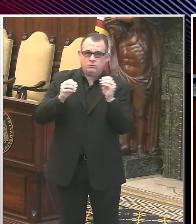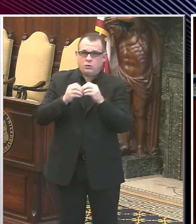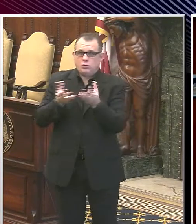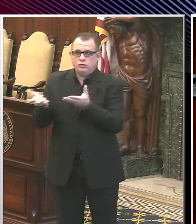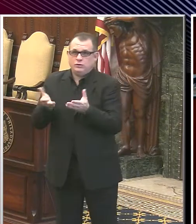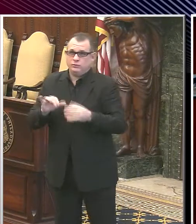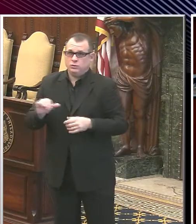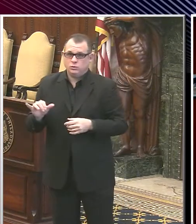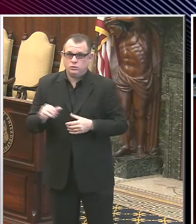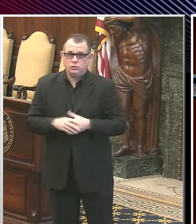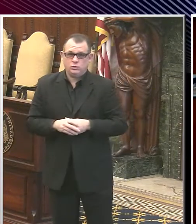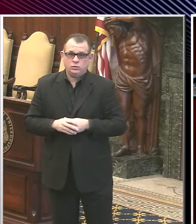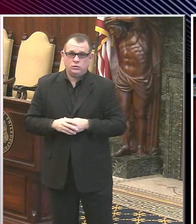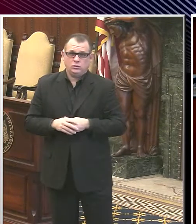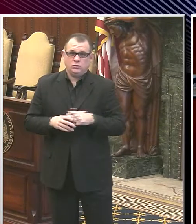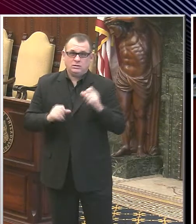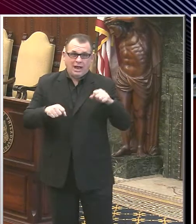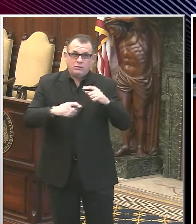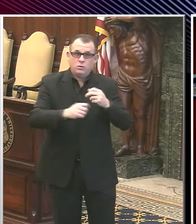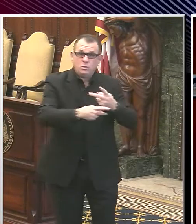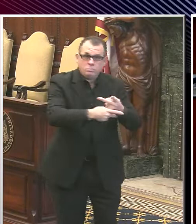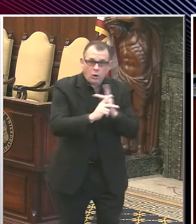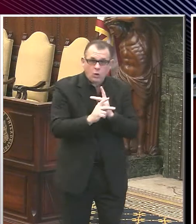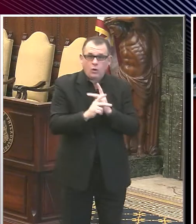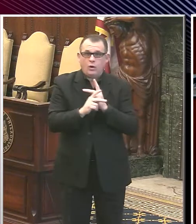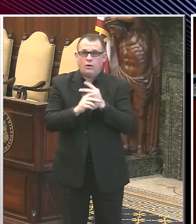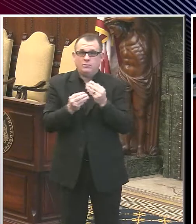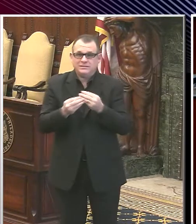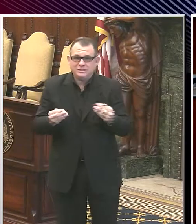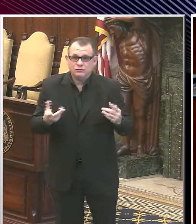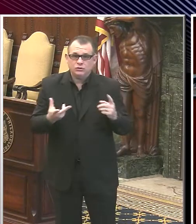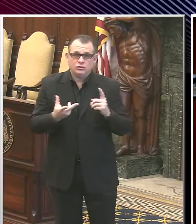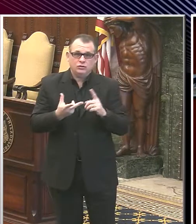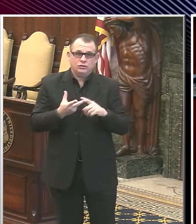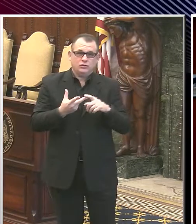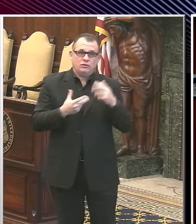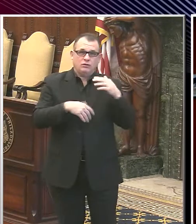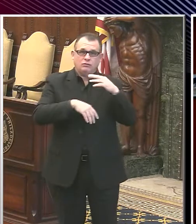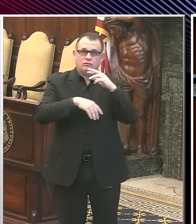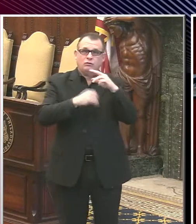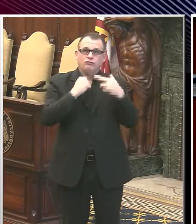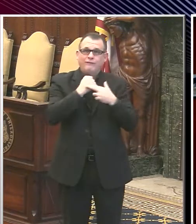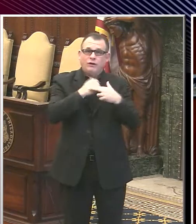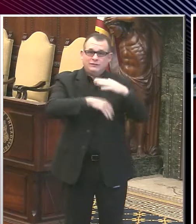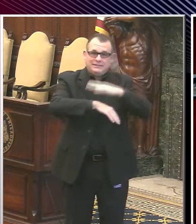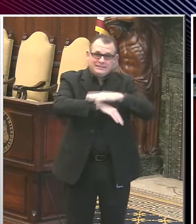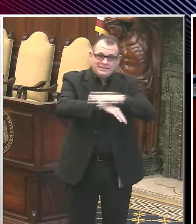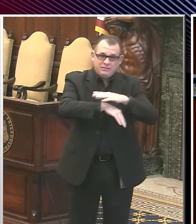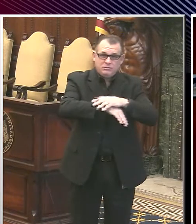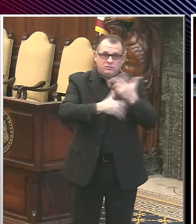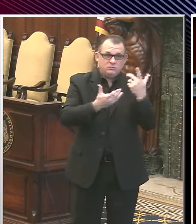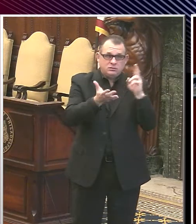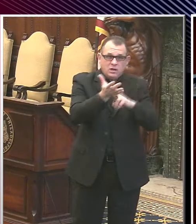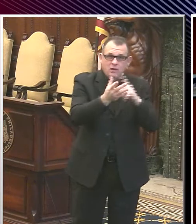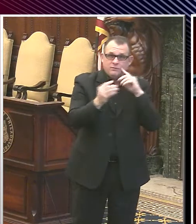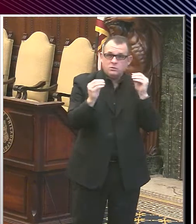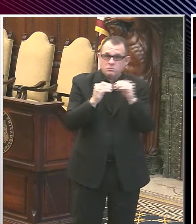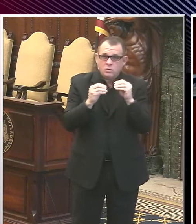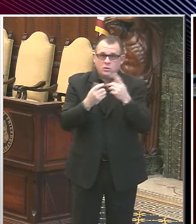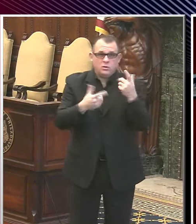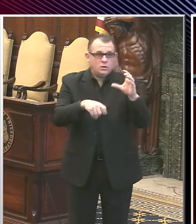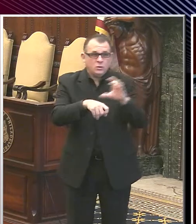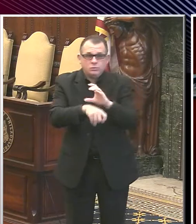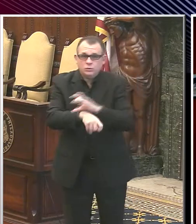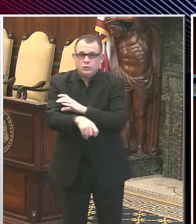vital services. This includes being able to borrow and return materials, reference desk services, and more. It also includes